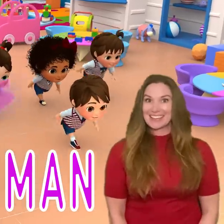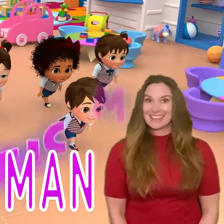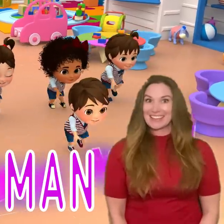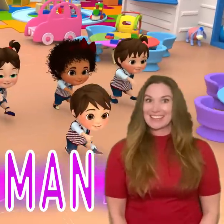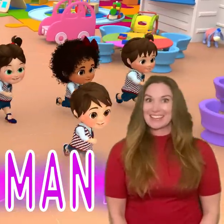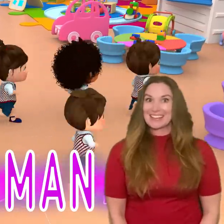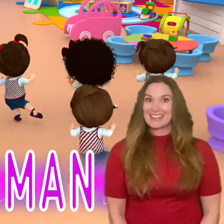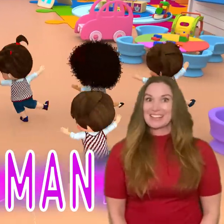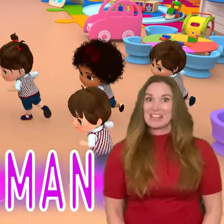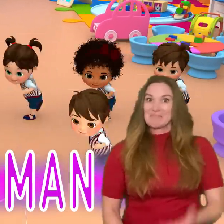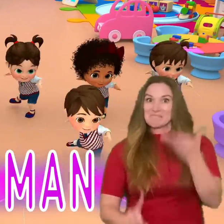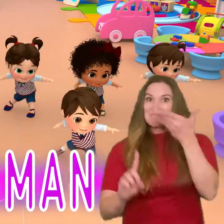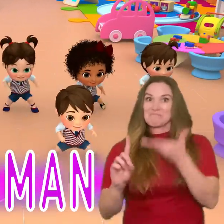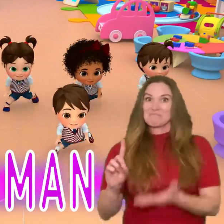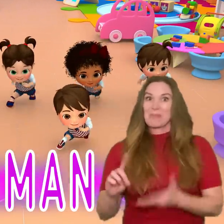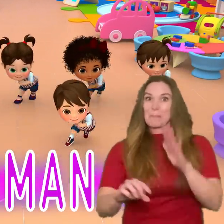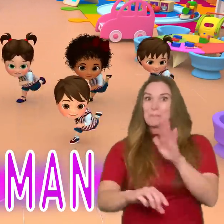I am a Music Man